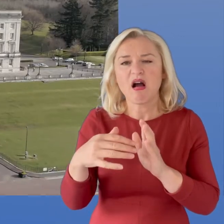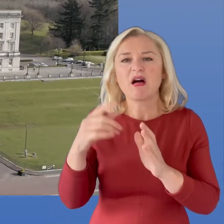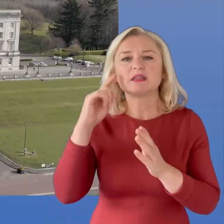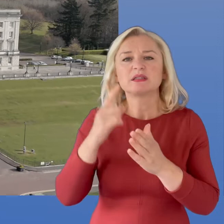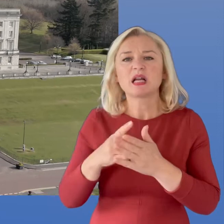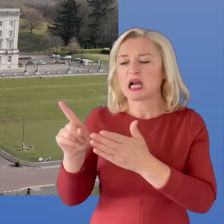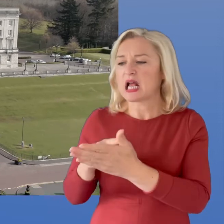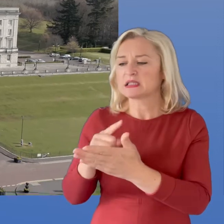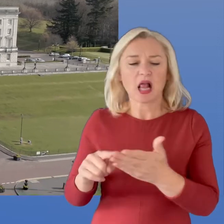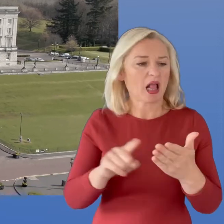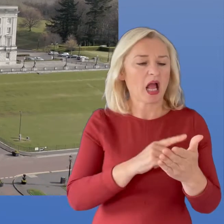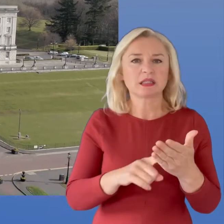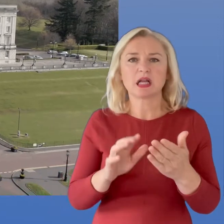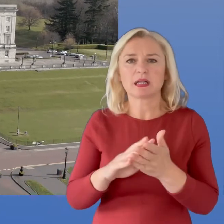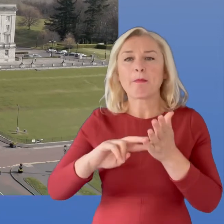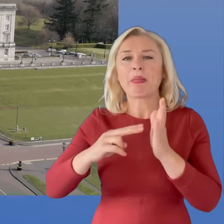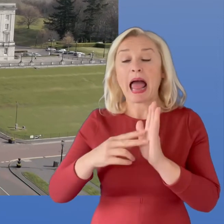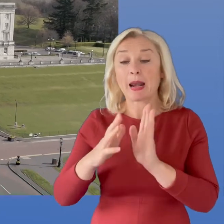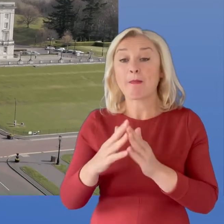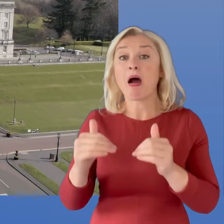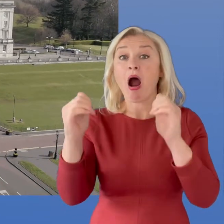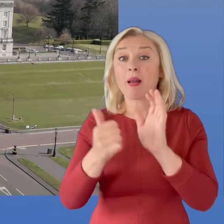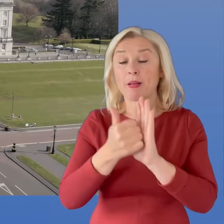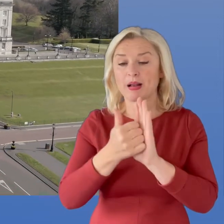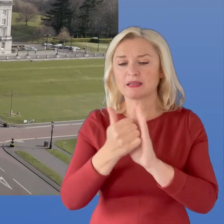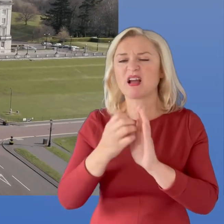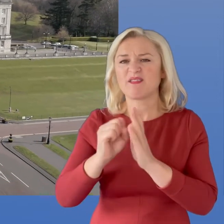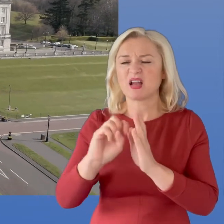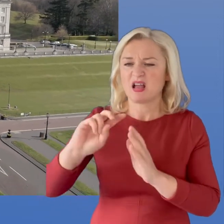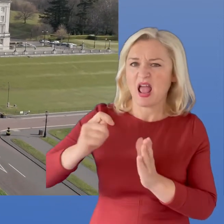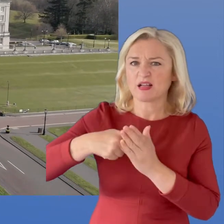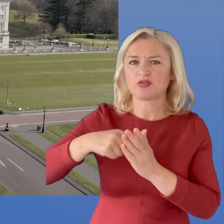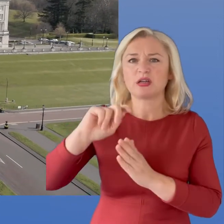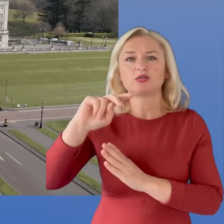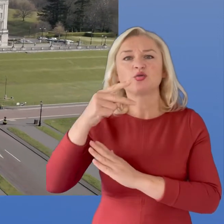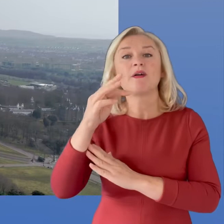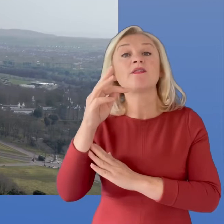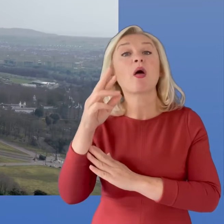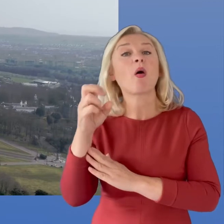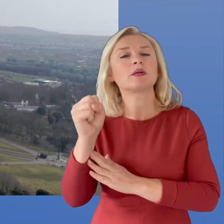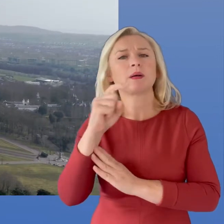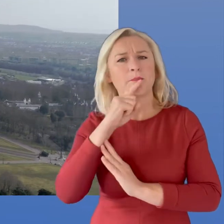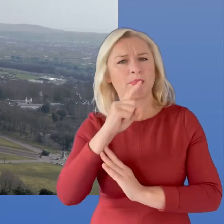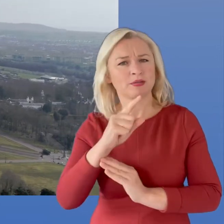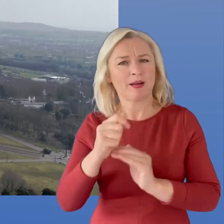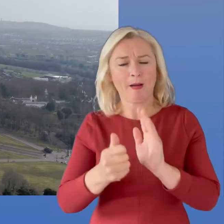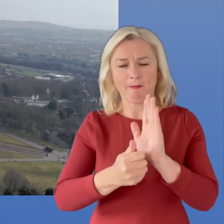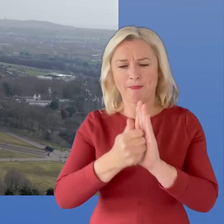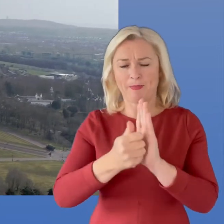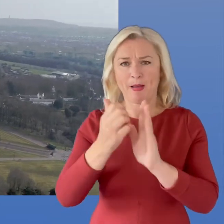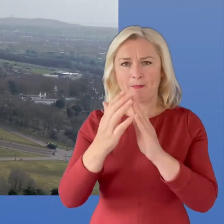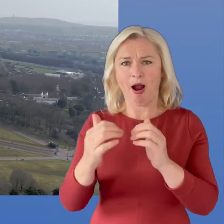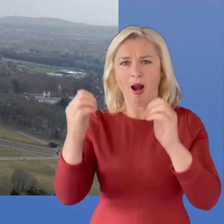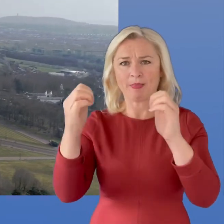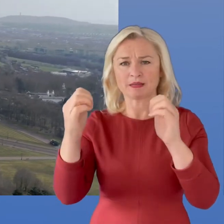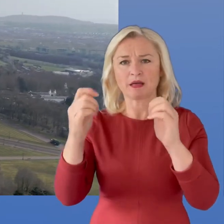cancelled, and the plans for the Parliament building amended to include 2 further floors. The name Parliament Buildings in the plural was retained,